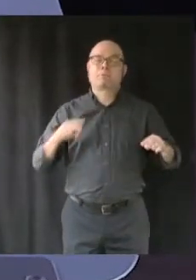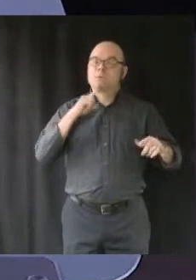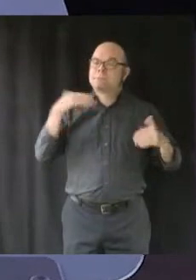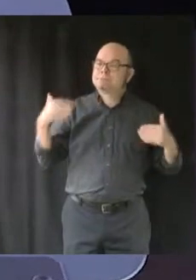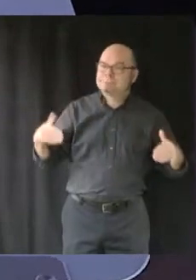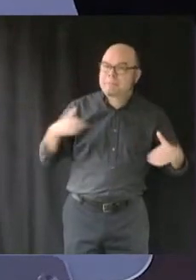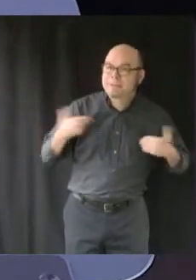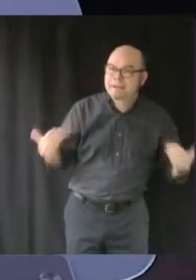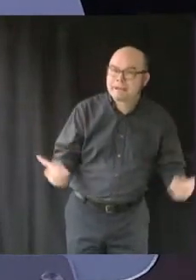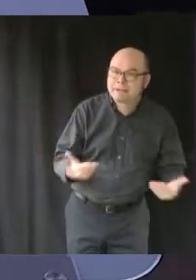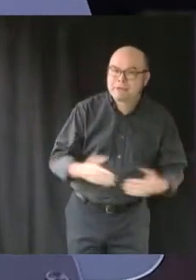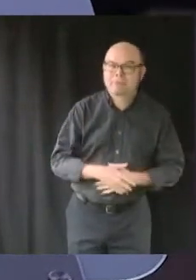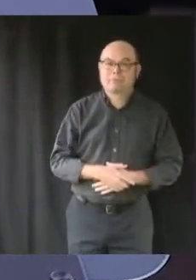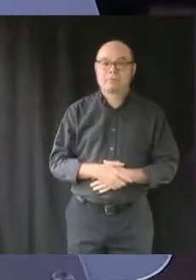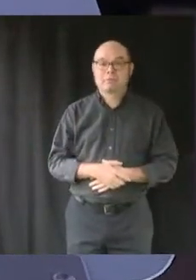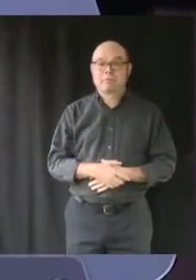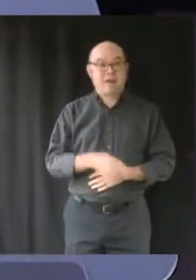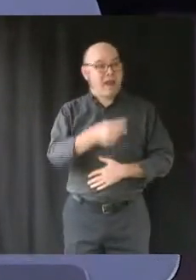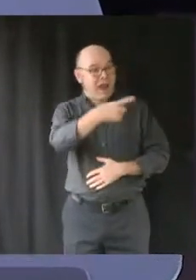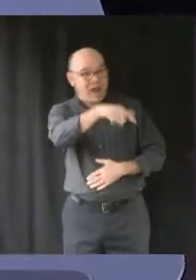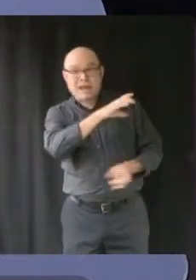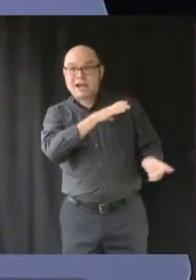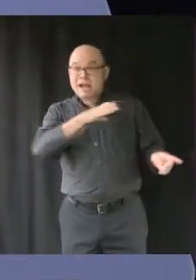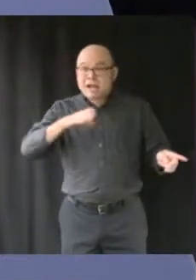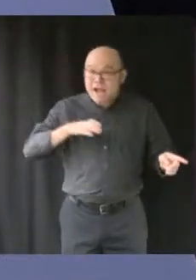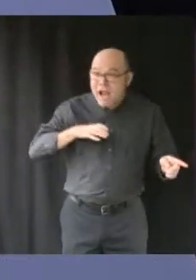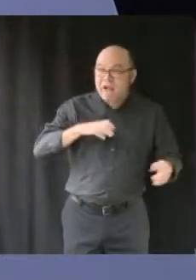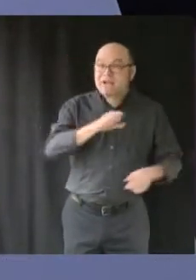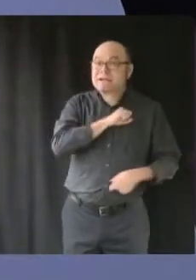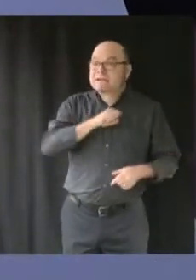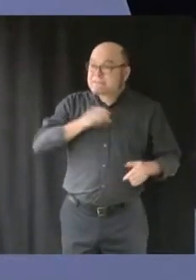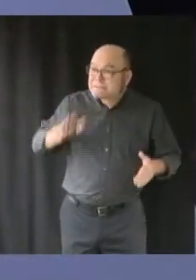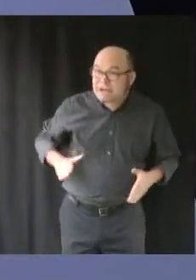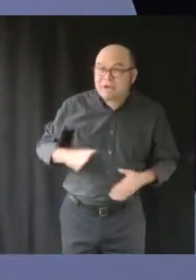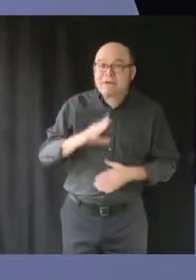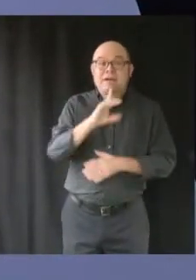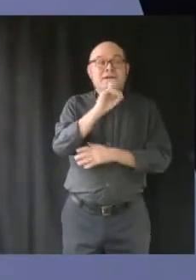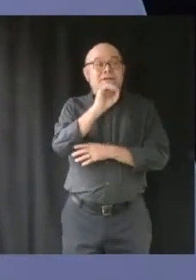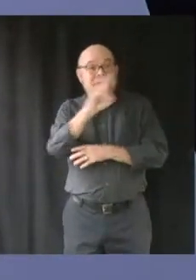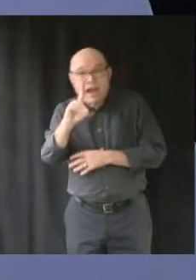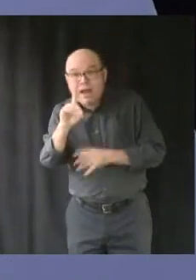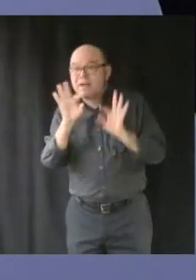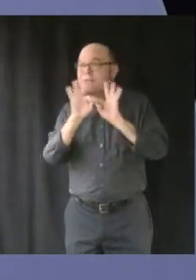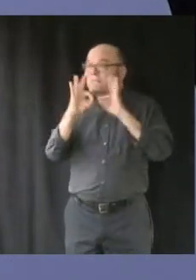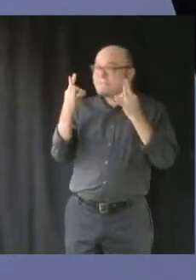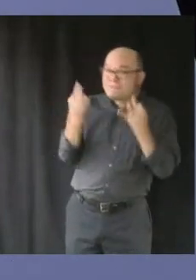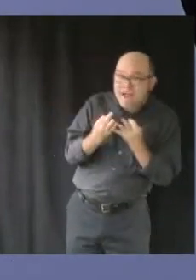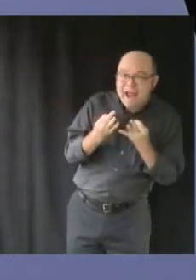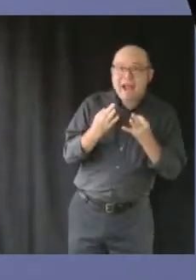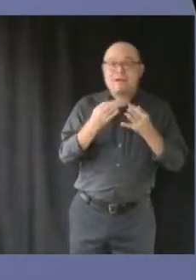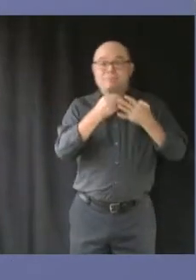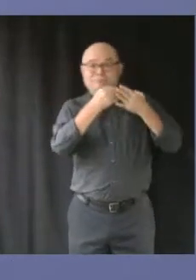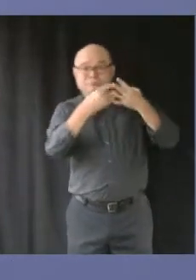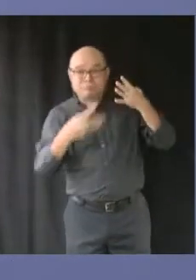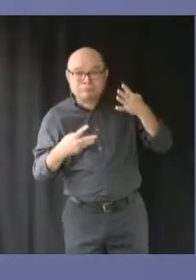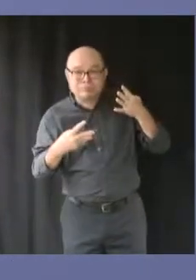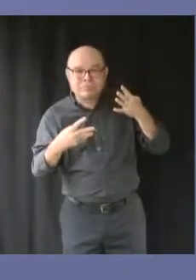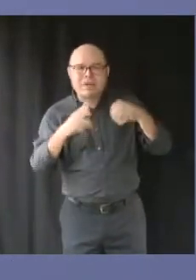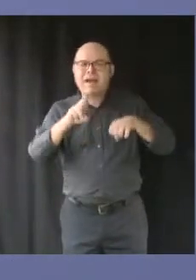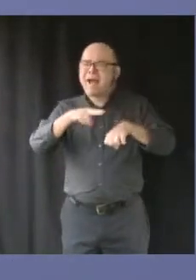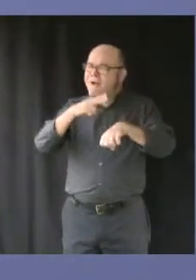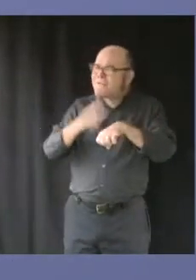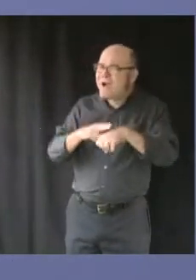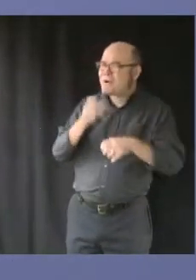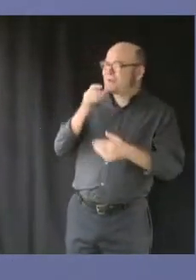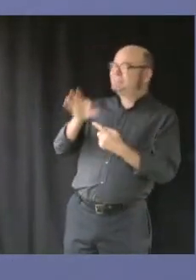congressional delegation, Senator Dodd and his family, and of course with President Biden. It was really heartwarming